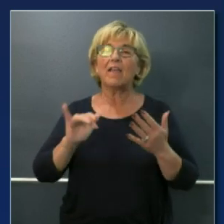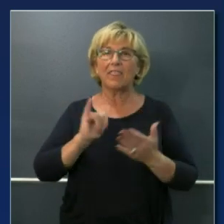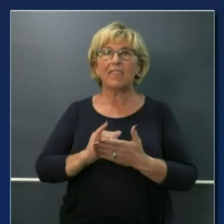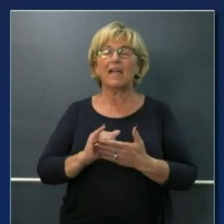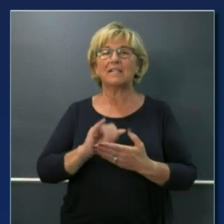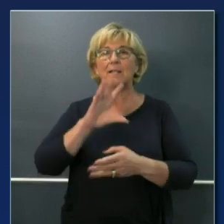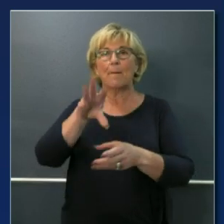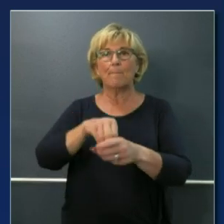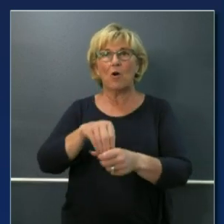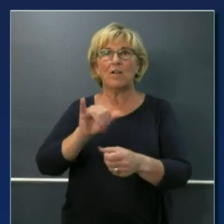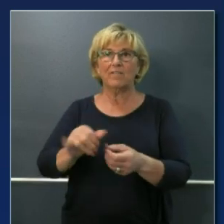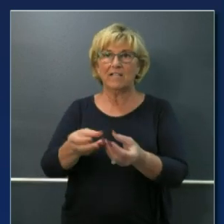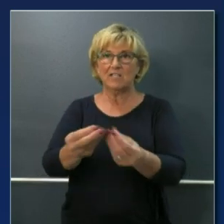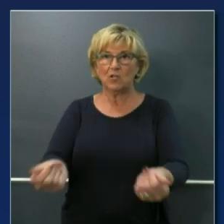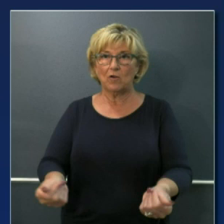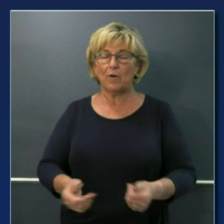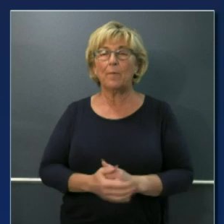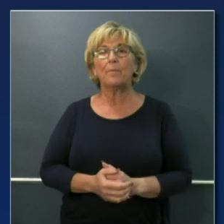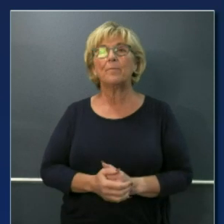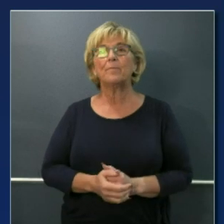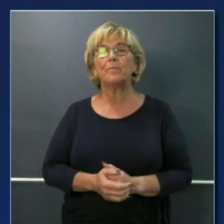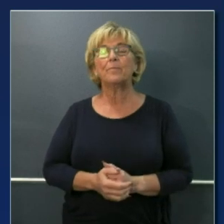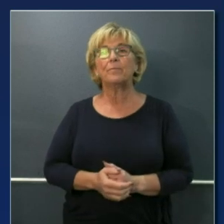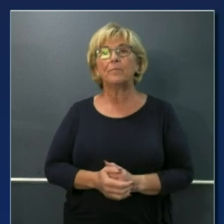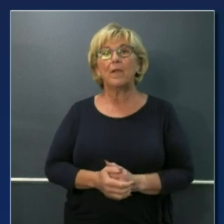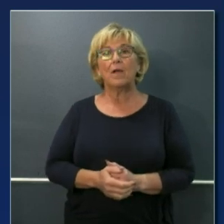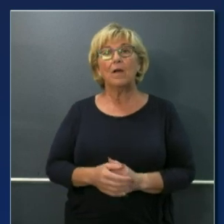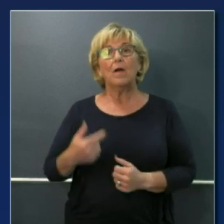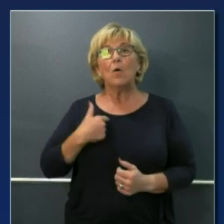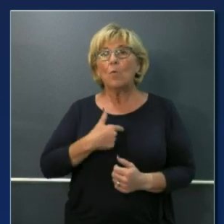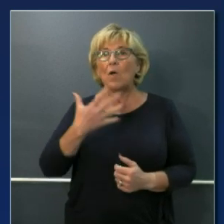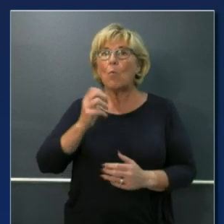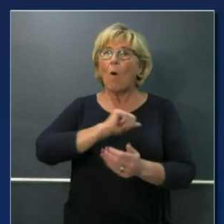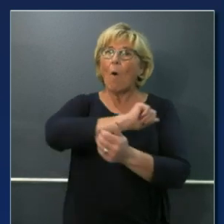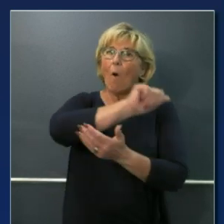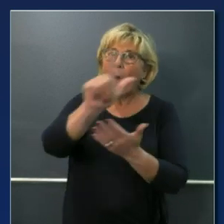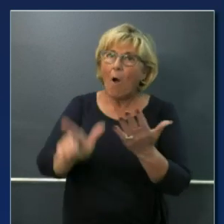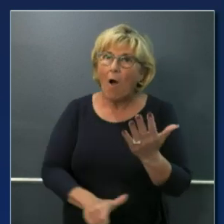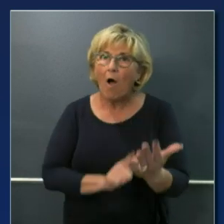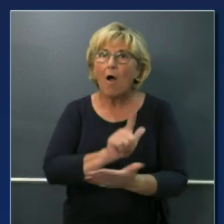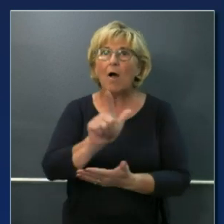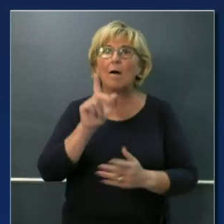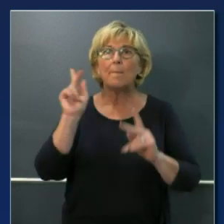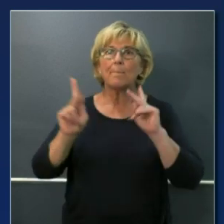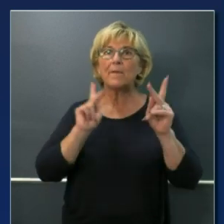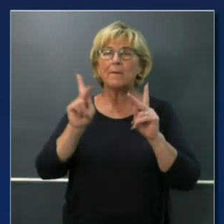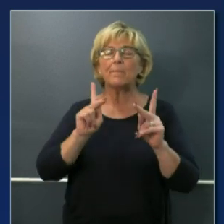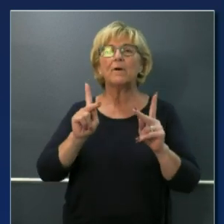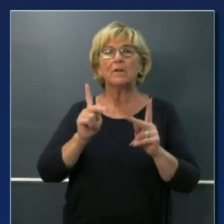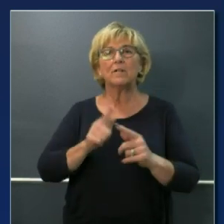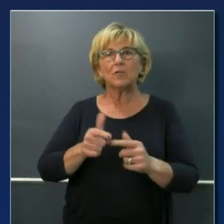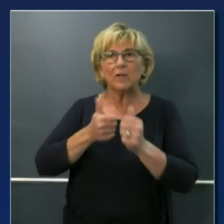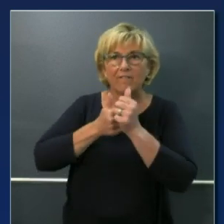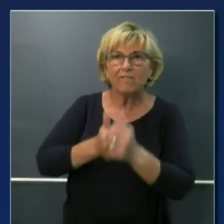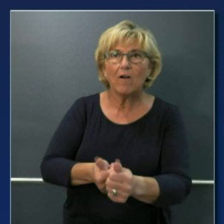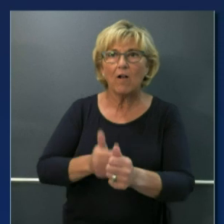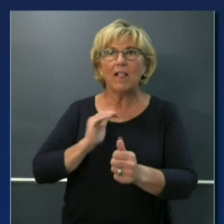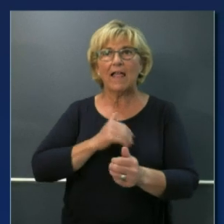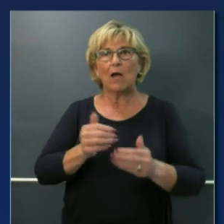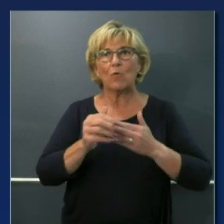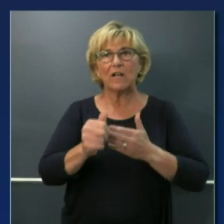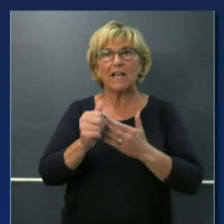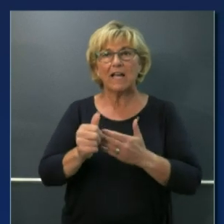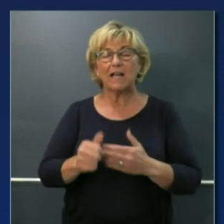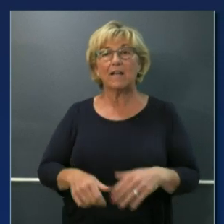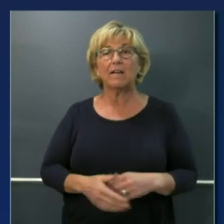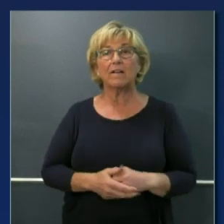part of the solution. The second thing is that we're enlisting all Californians to help inform the development of the guidance for sectors across our economy. If